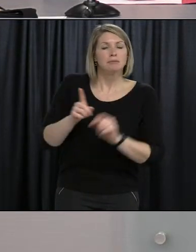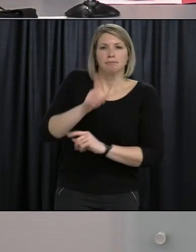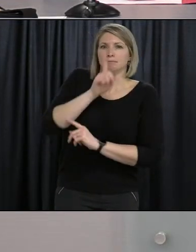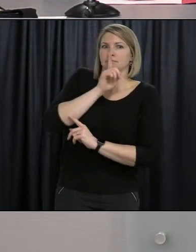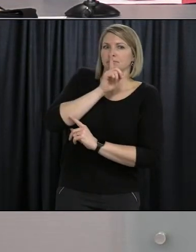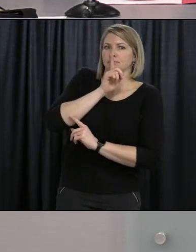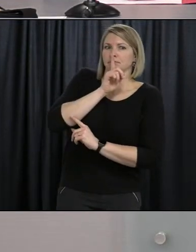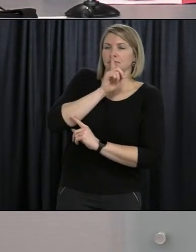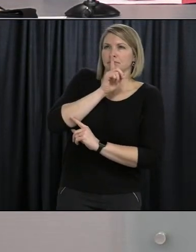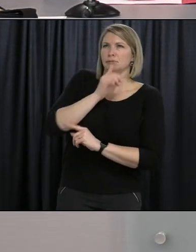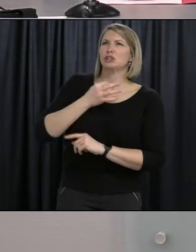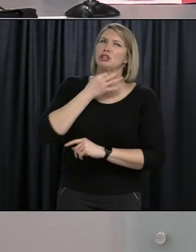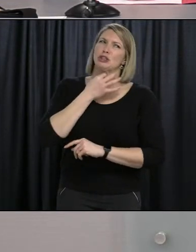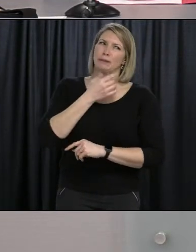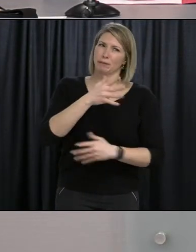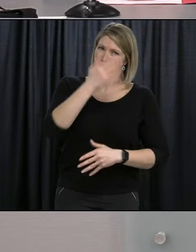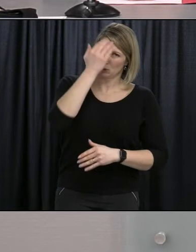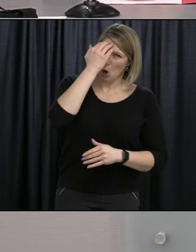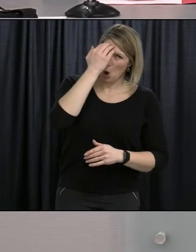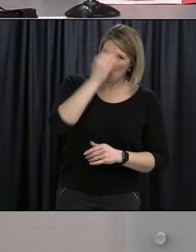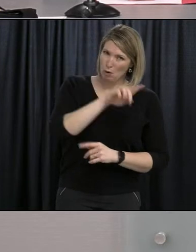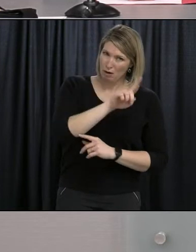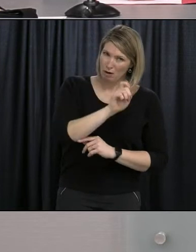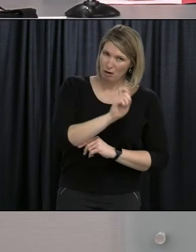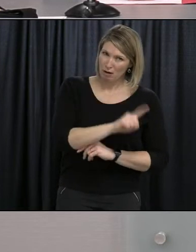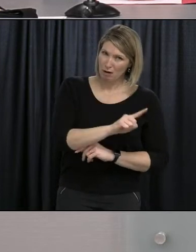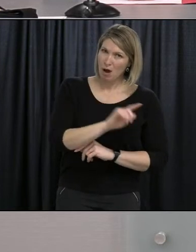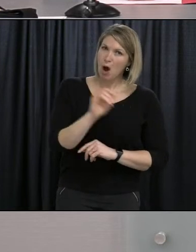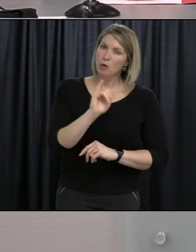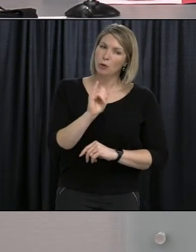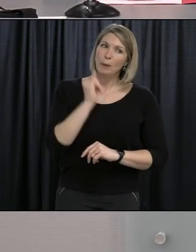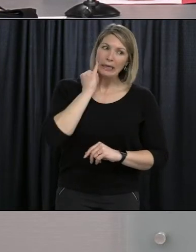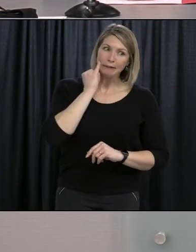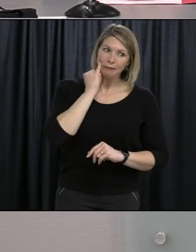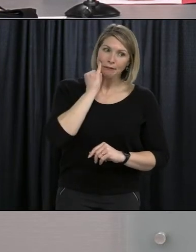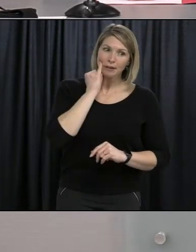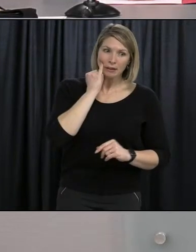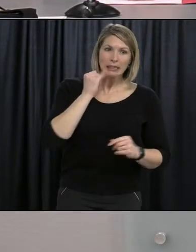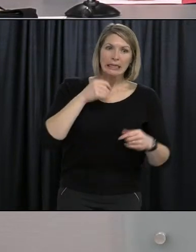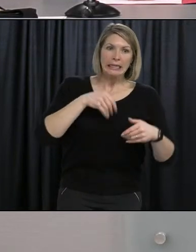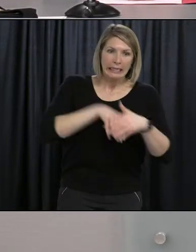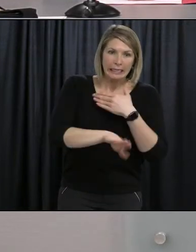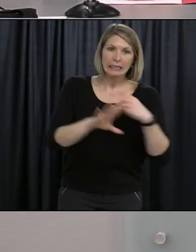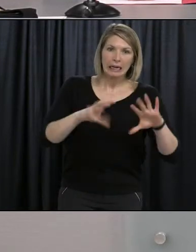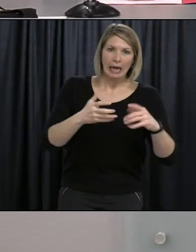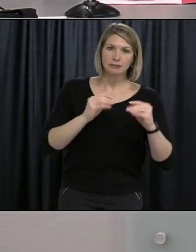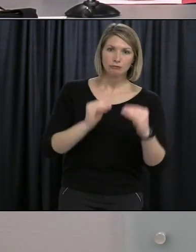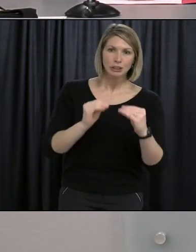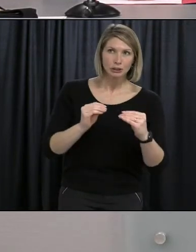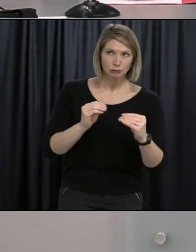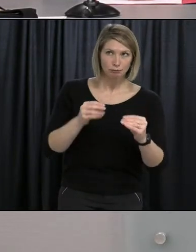regarding that. Are you aware of this? And is there a plan to deal with in-class instruction for people with complex needs?